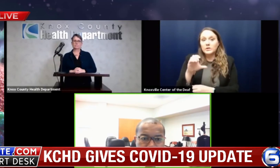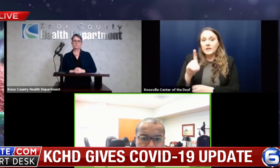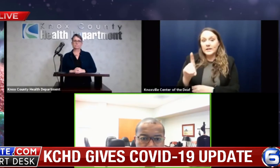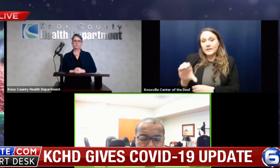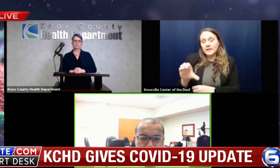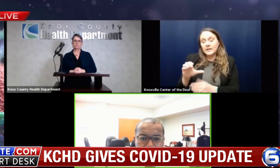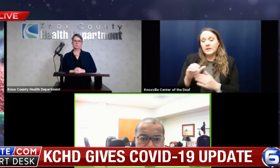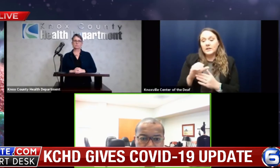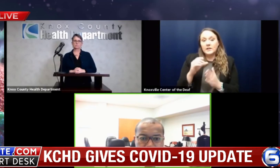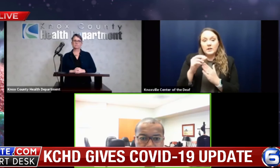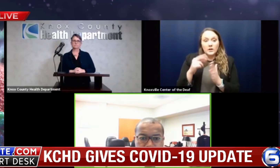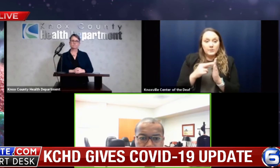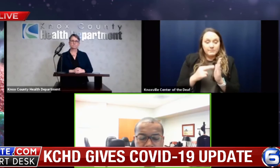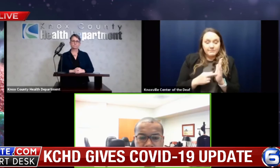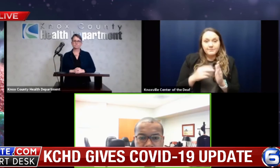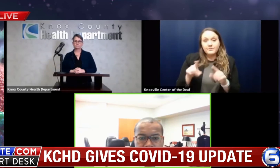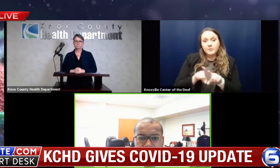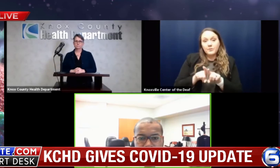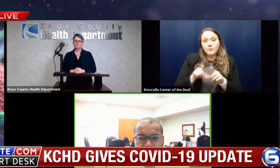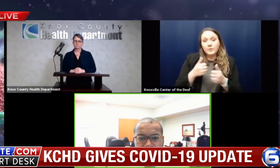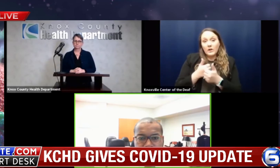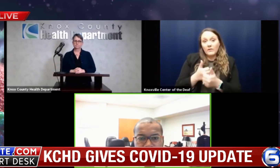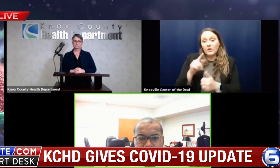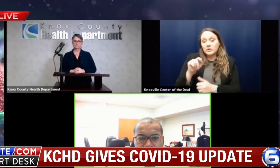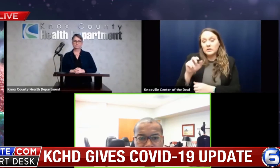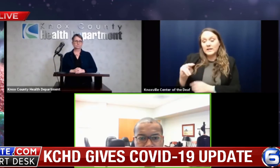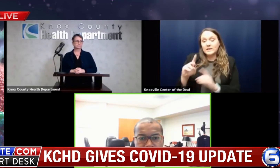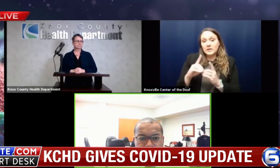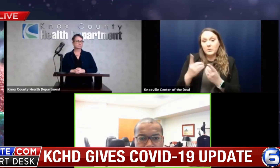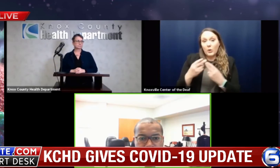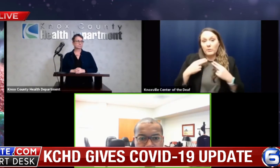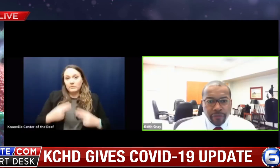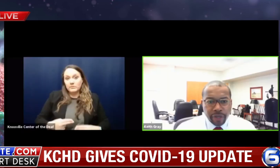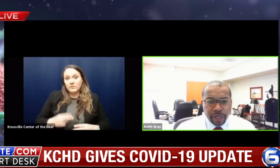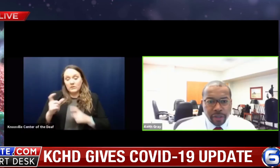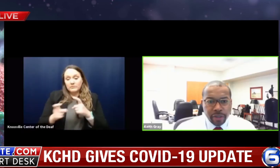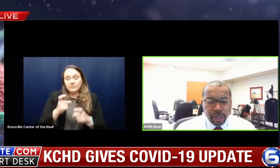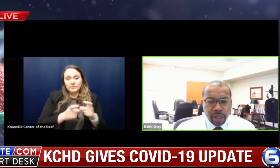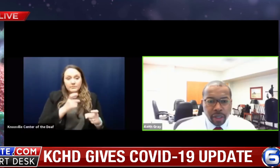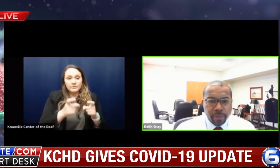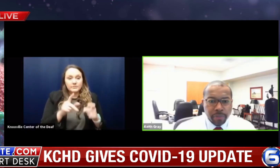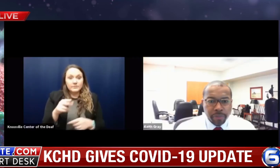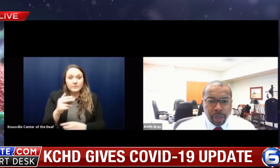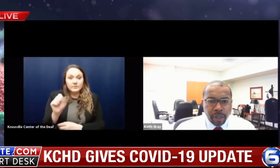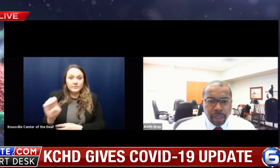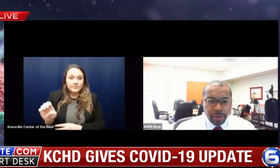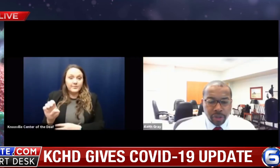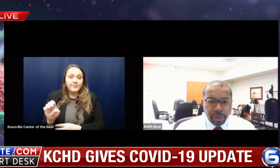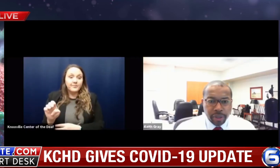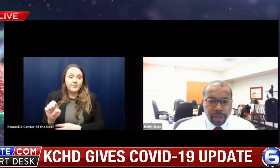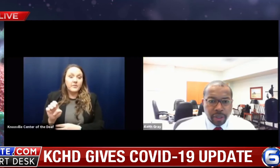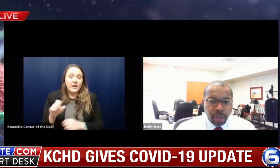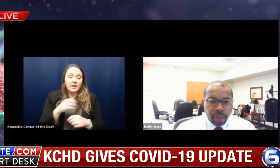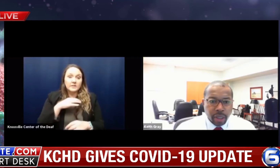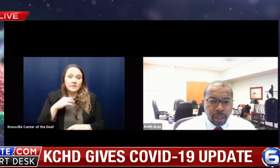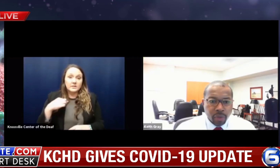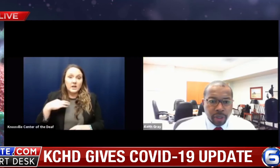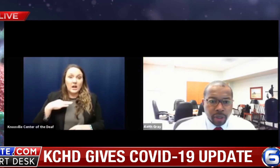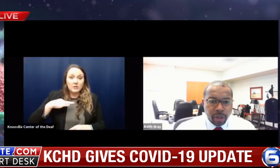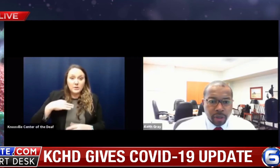We continue to also comply with the Tennessee Department of Health allocation phase eligibility.